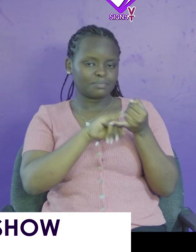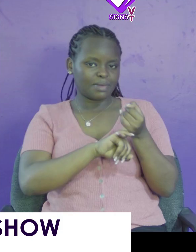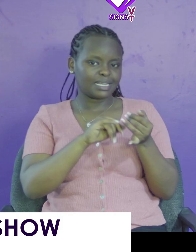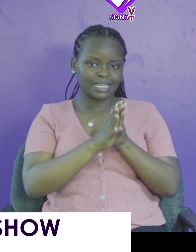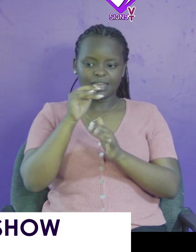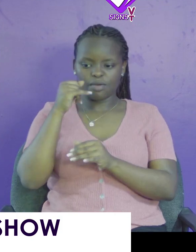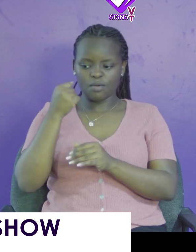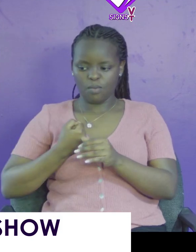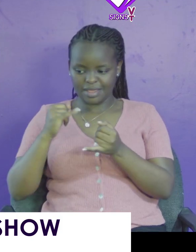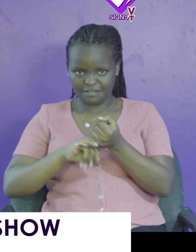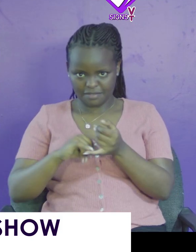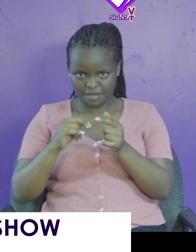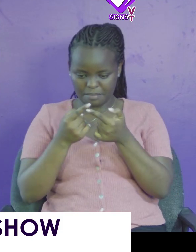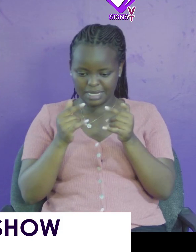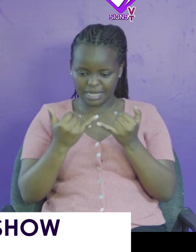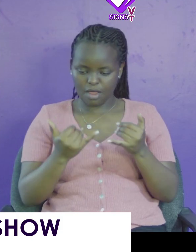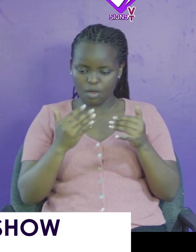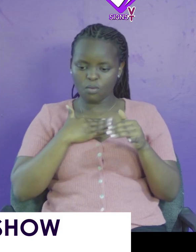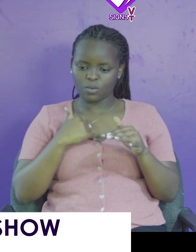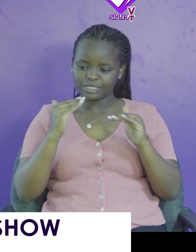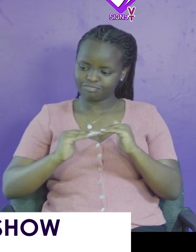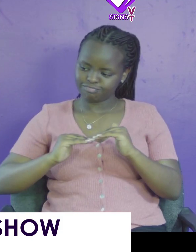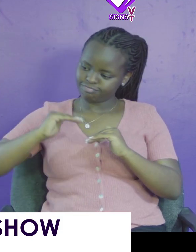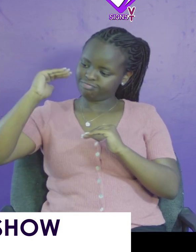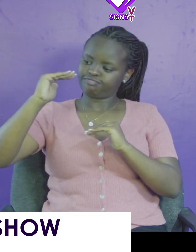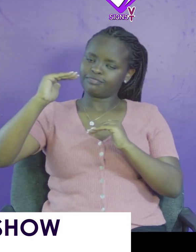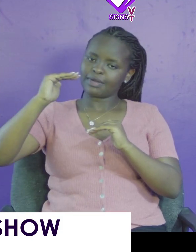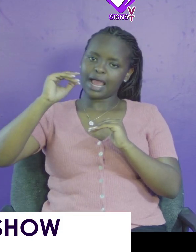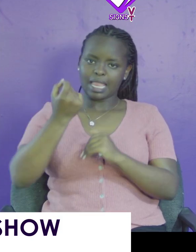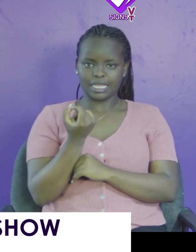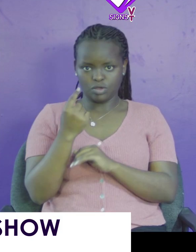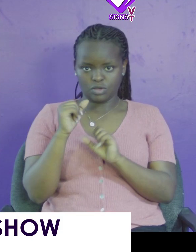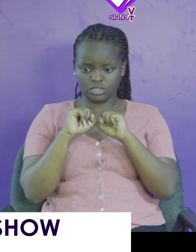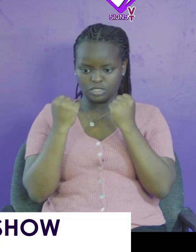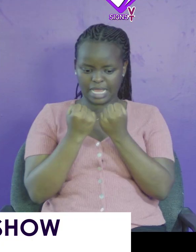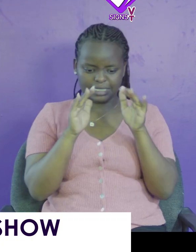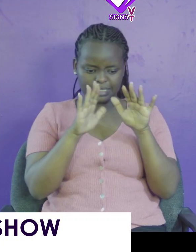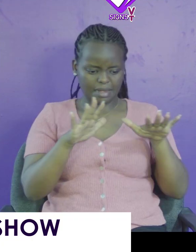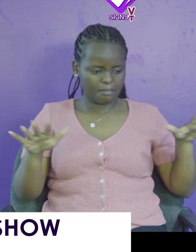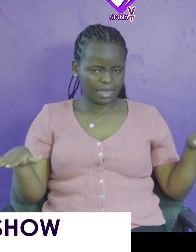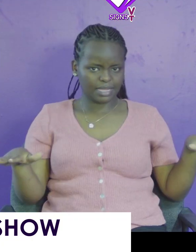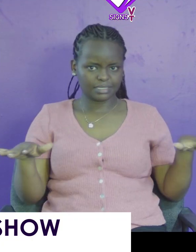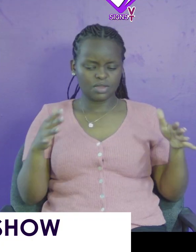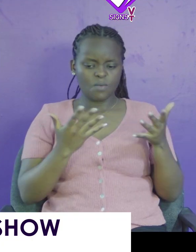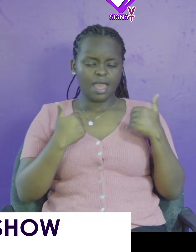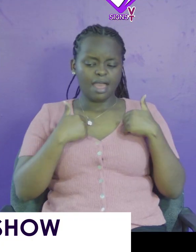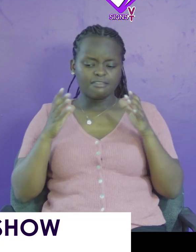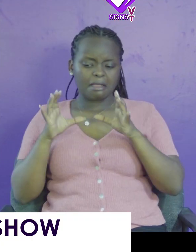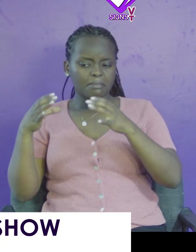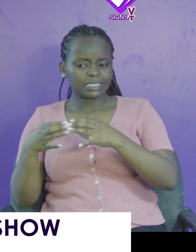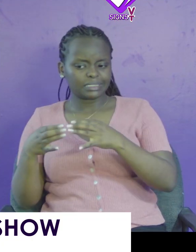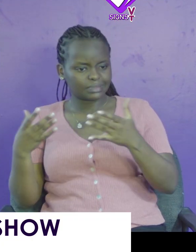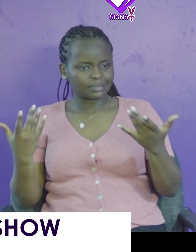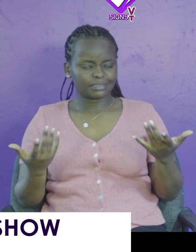But now, let's escalate this a little bit in this society, the marketplace, where we have companies,